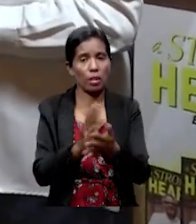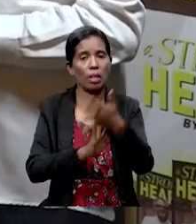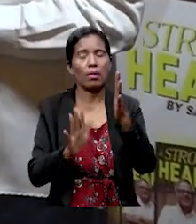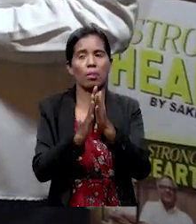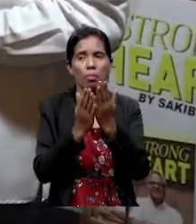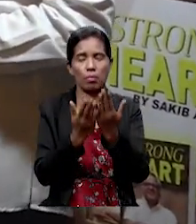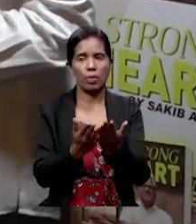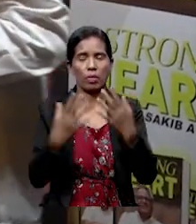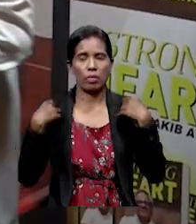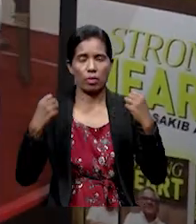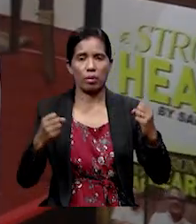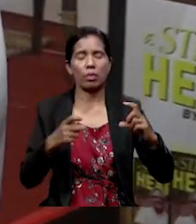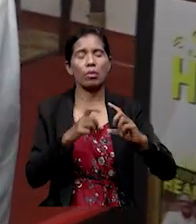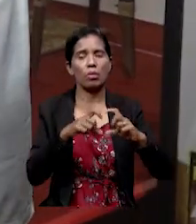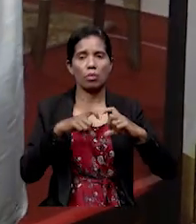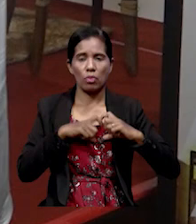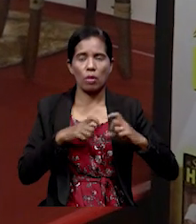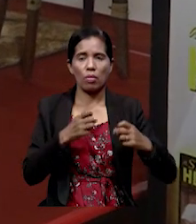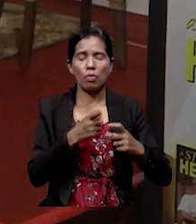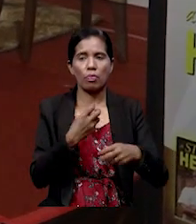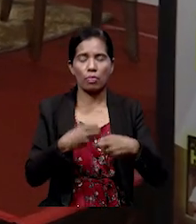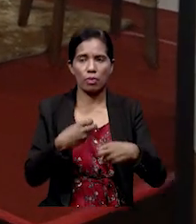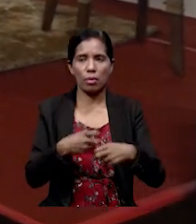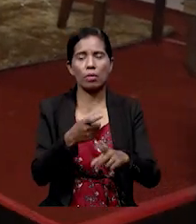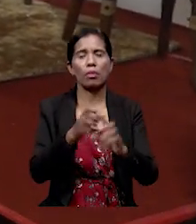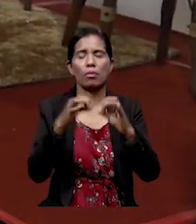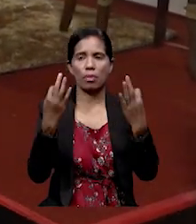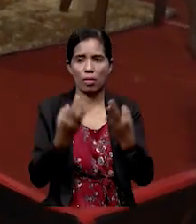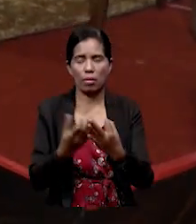Strong Heart, ka Fuan Forte, cuja família Sakip Awan